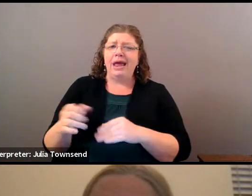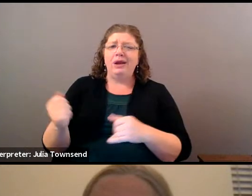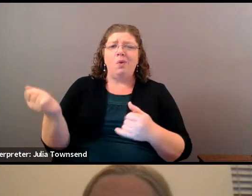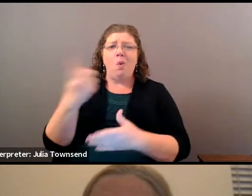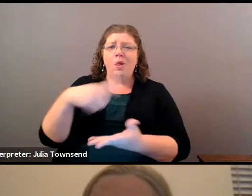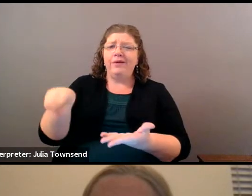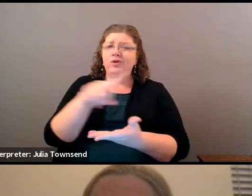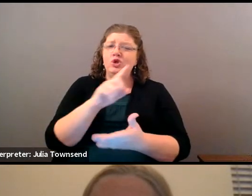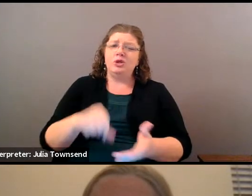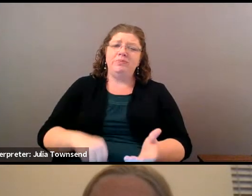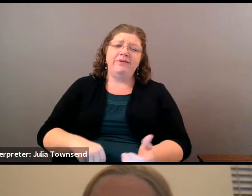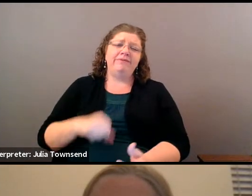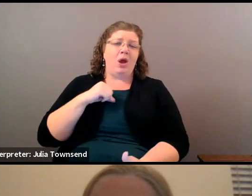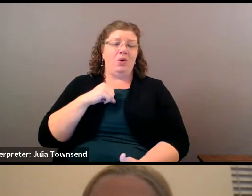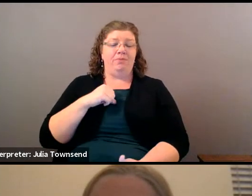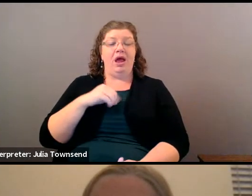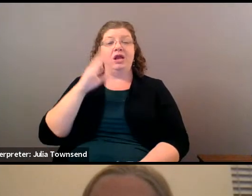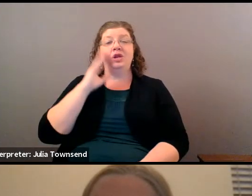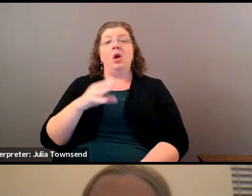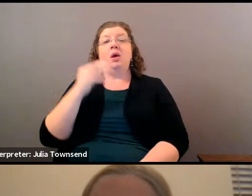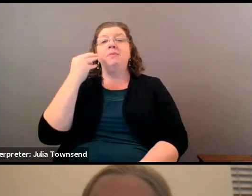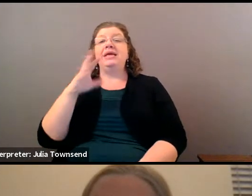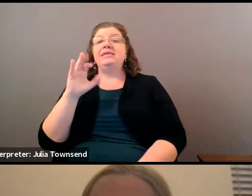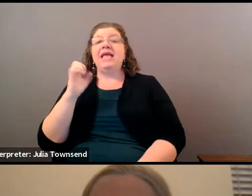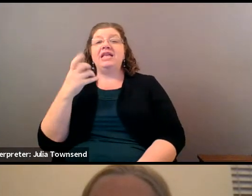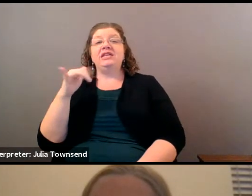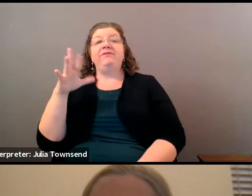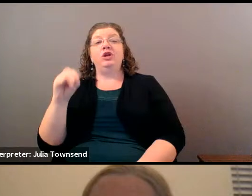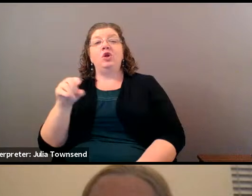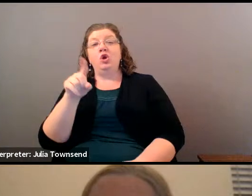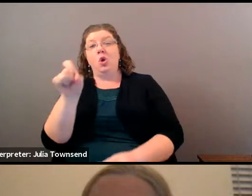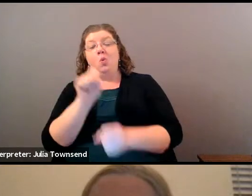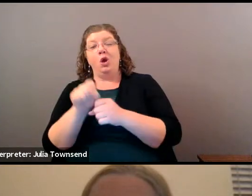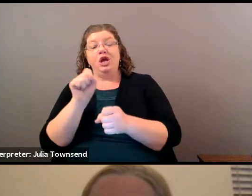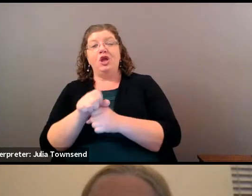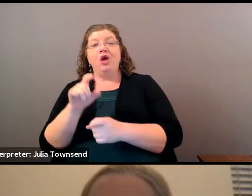proud. And I know, Ms. Escobedo, you are working on those t-shirts.